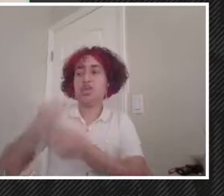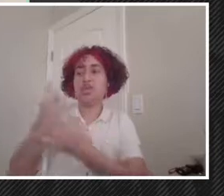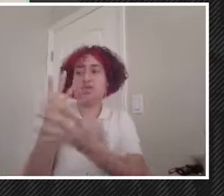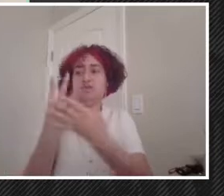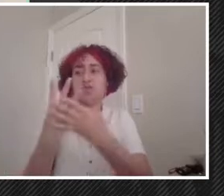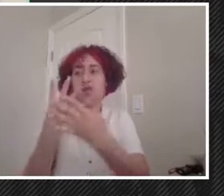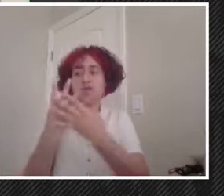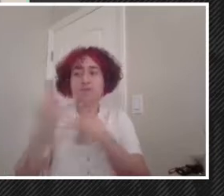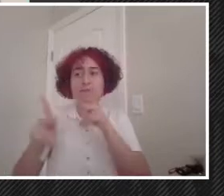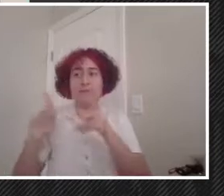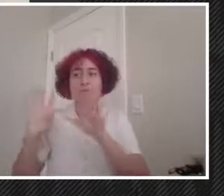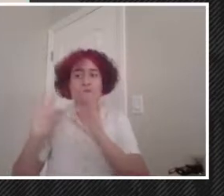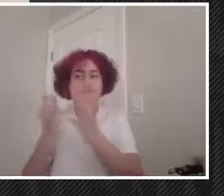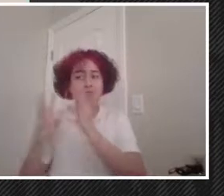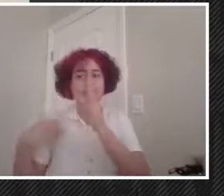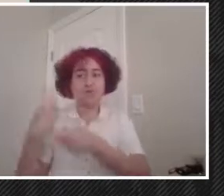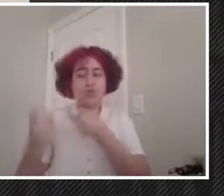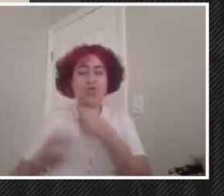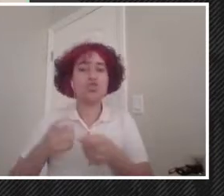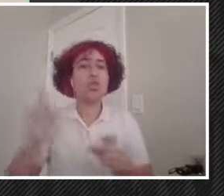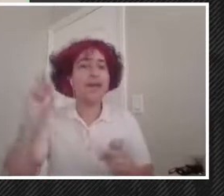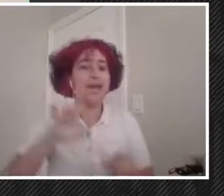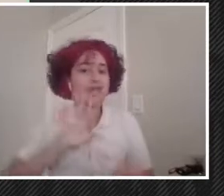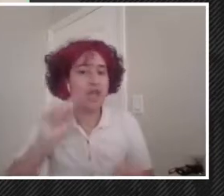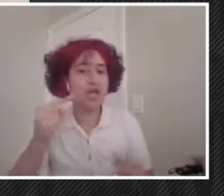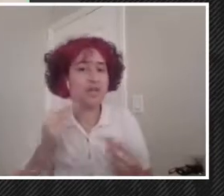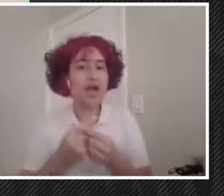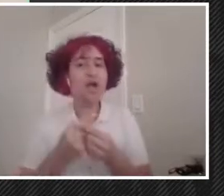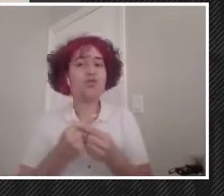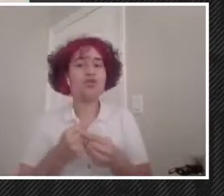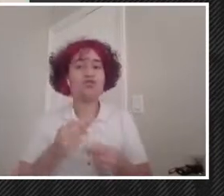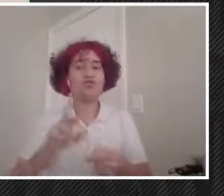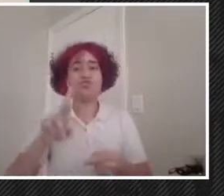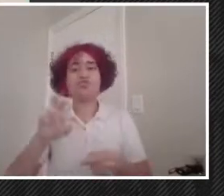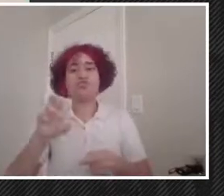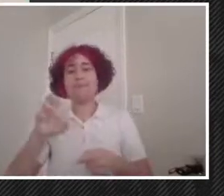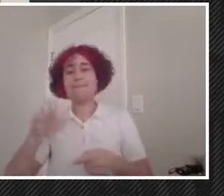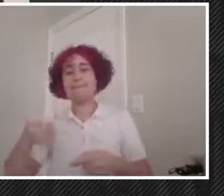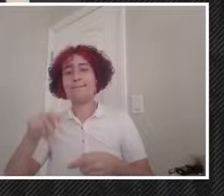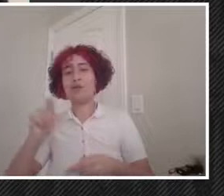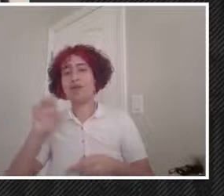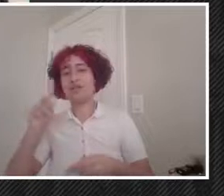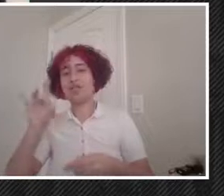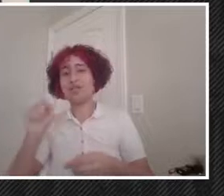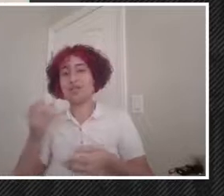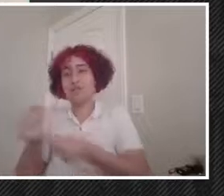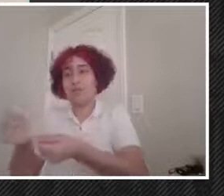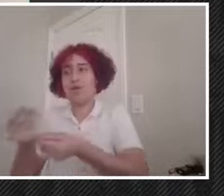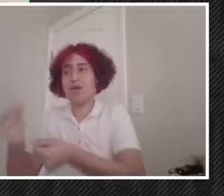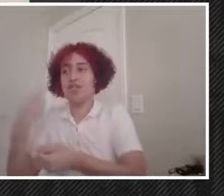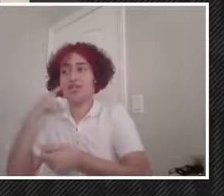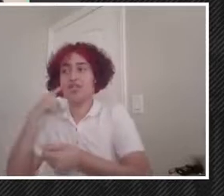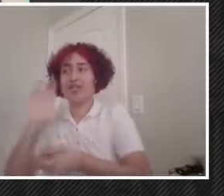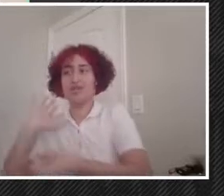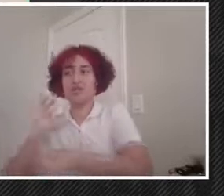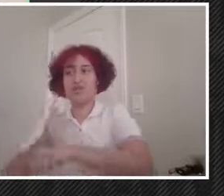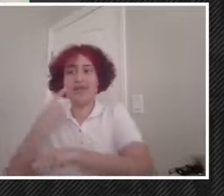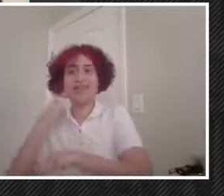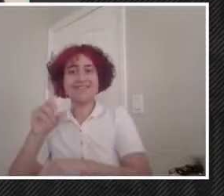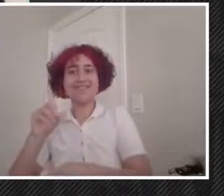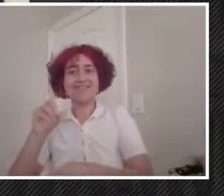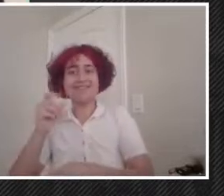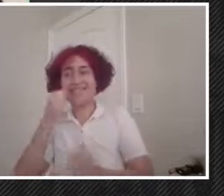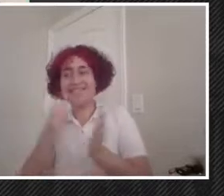recovery effort to Black people, as a debt owed, as not just about economic relief, but dismantling